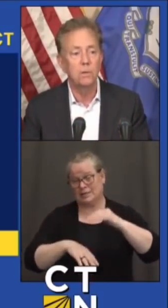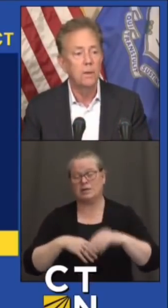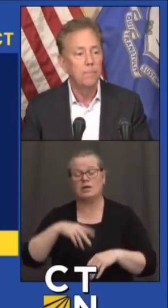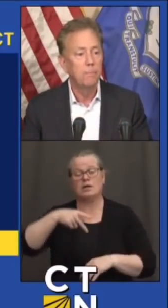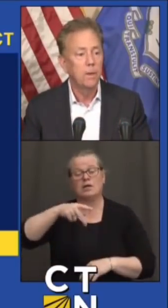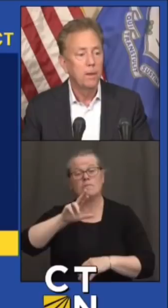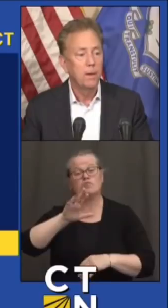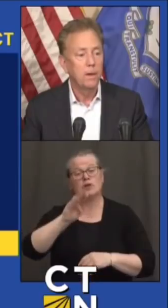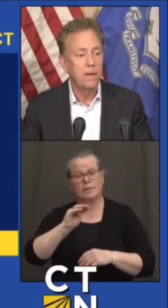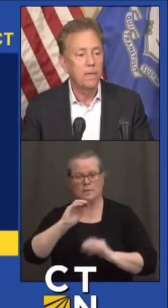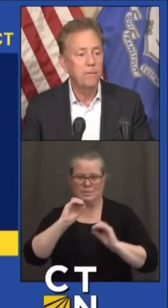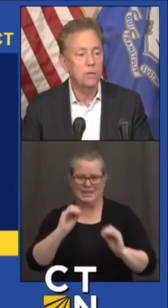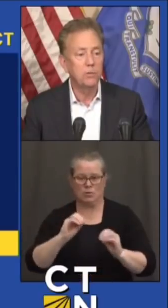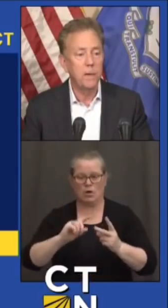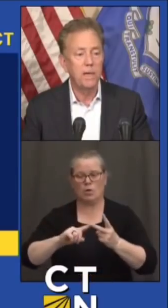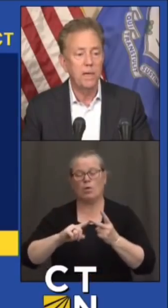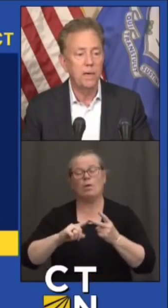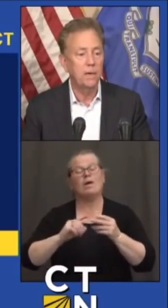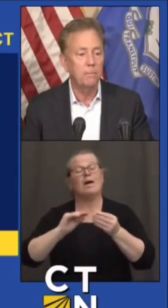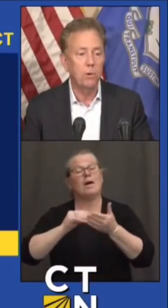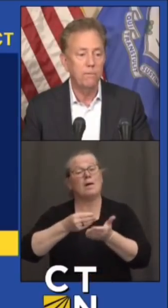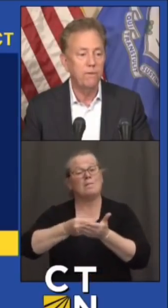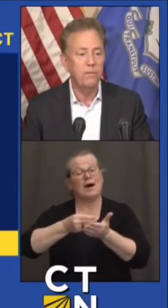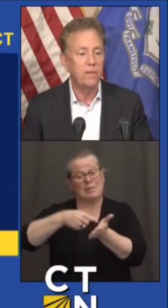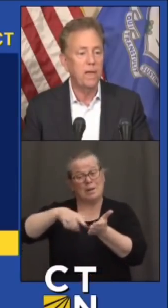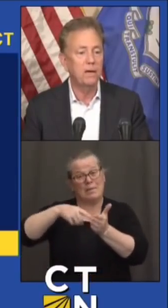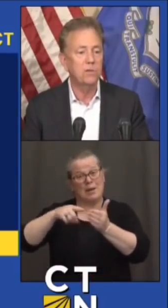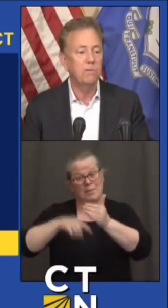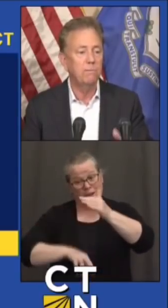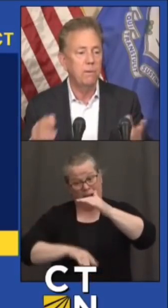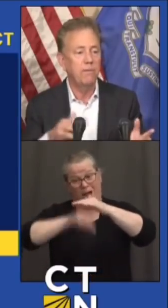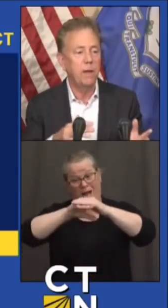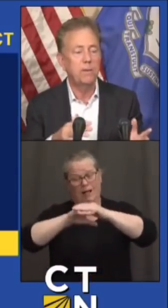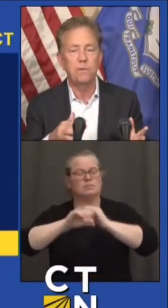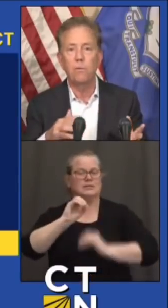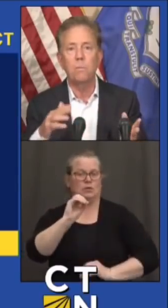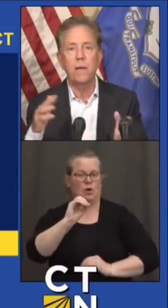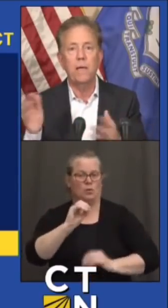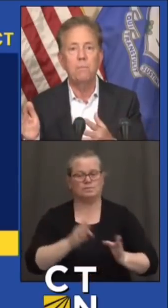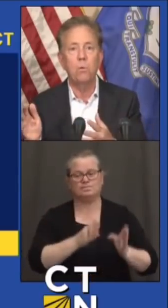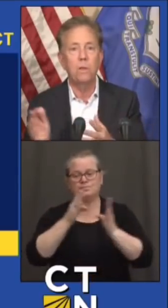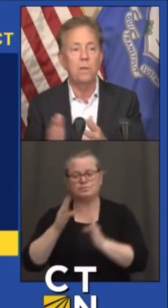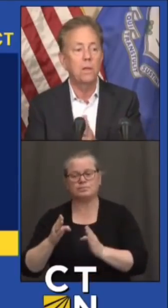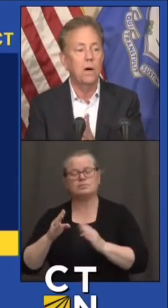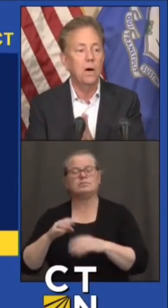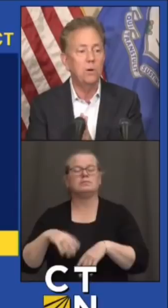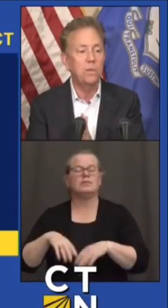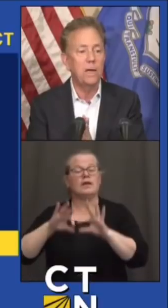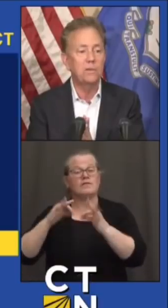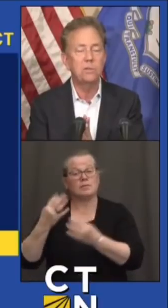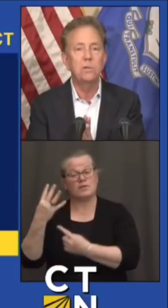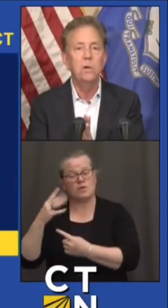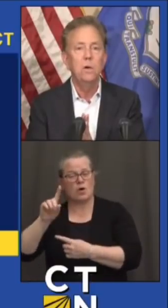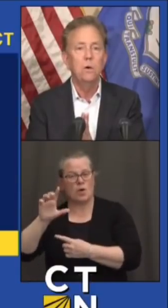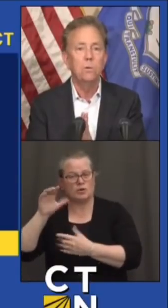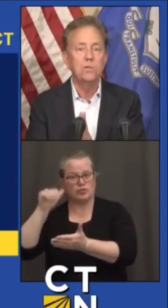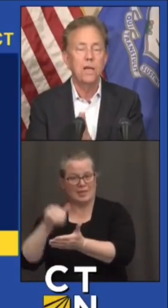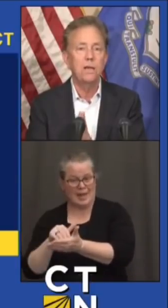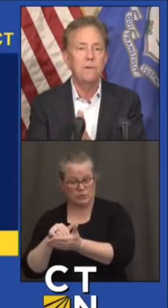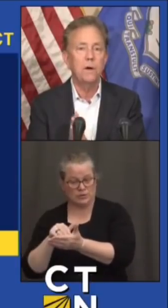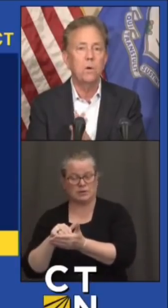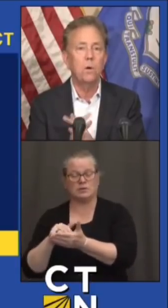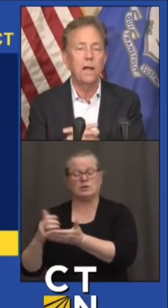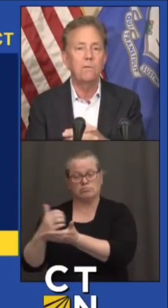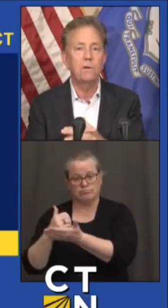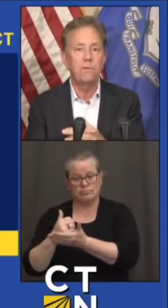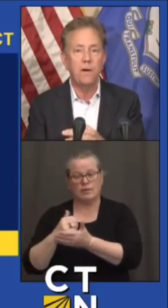deductible. Individuals making more than $50,000, families of 4 making more than $100,000 will